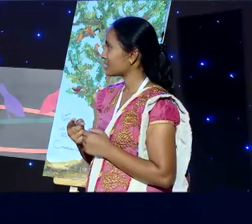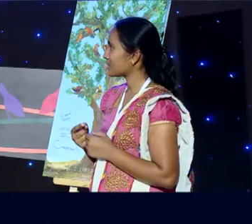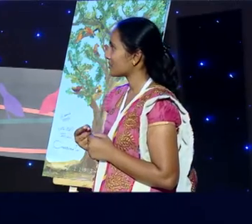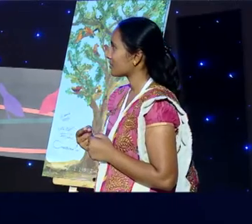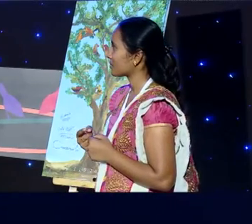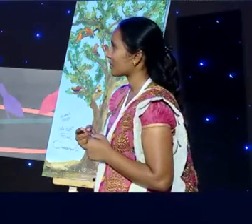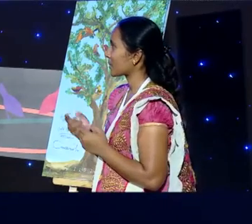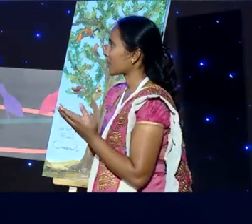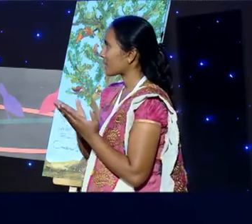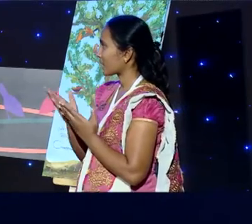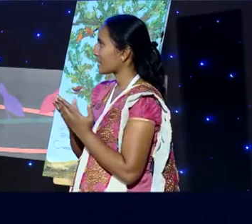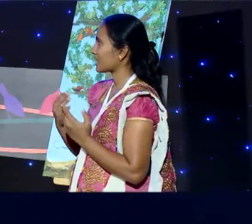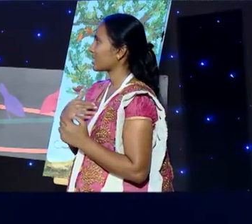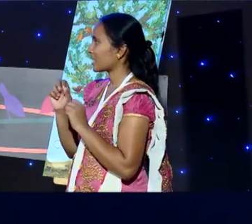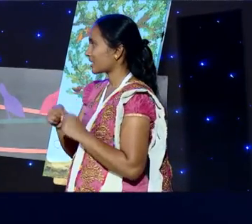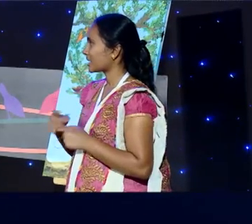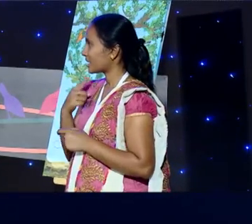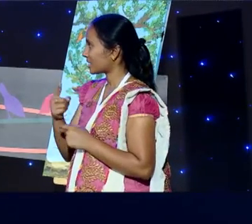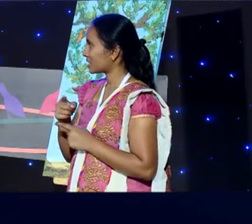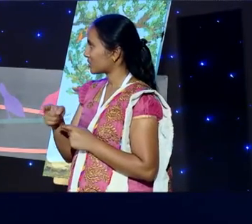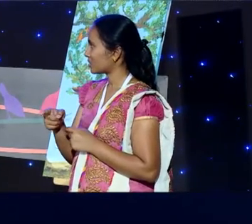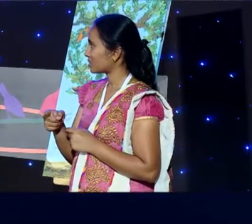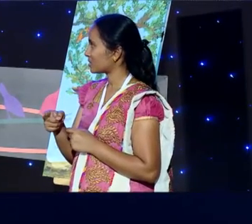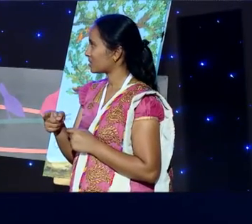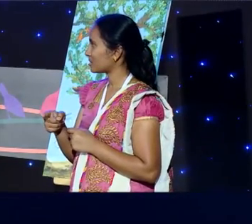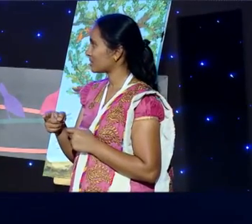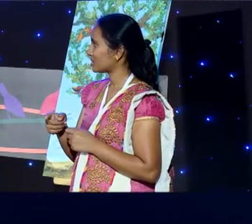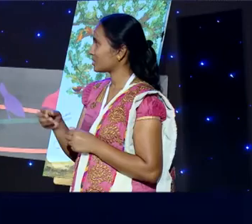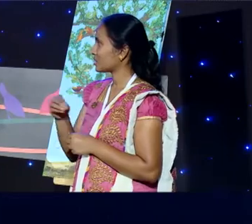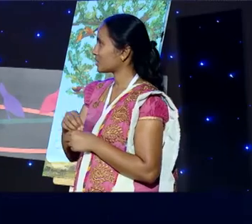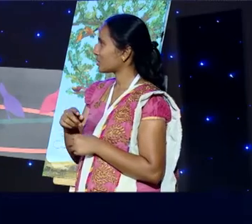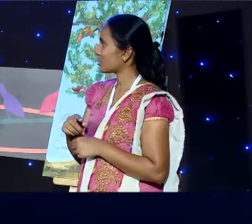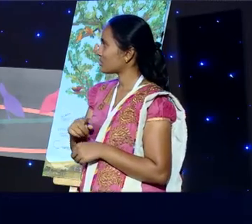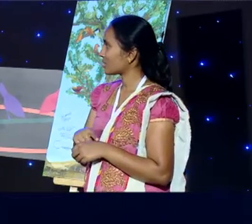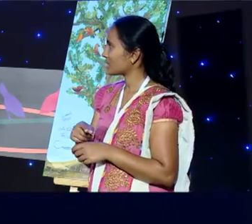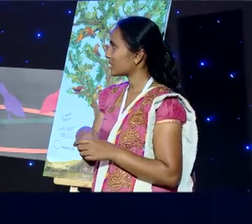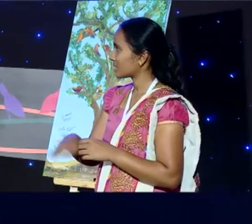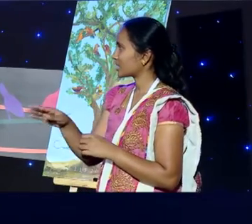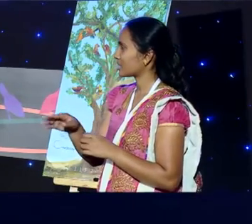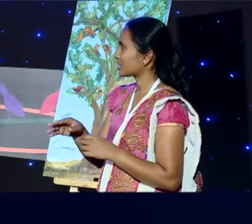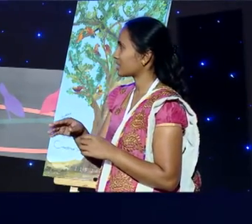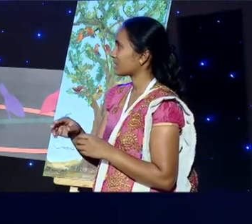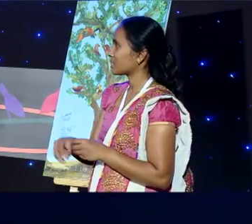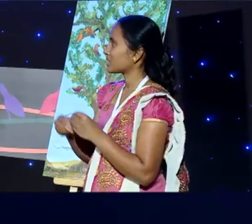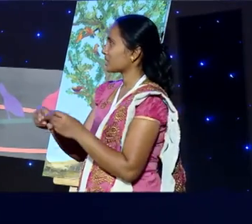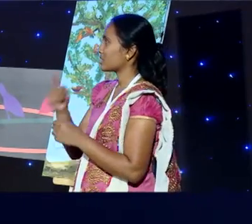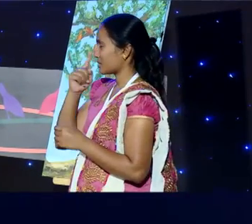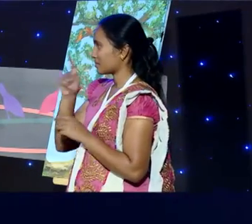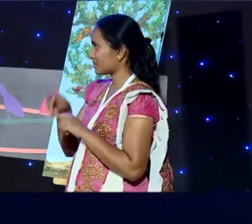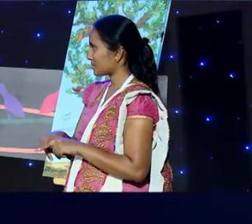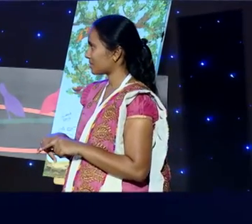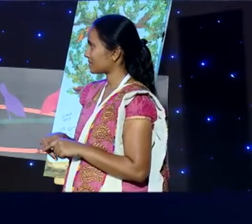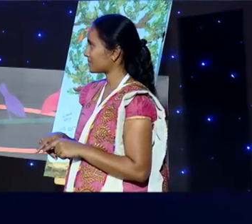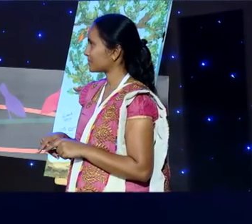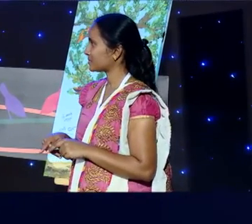this server says, I'll tell you what. I will go give it, you just watch. He goes to a table. On this table, this woman, also was there